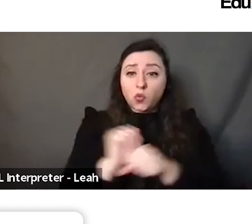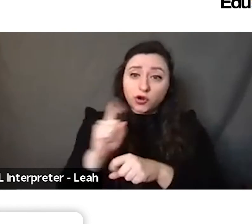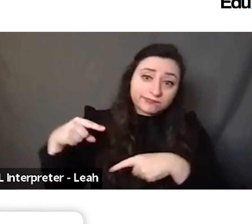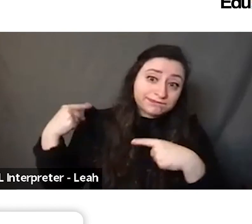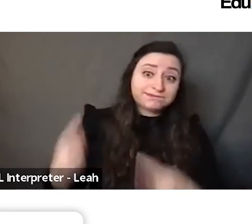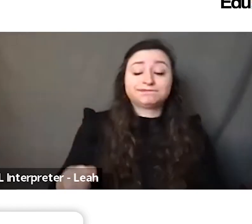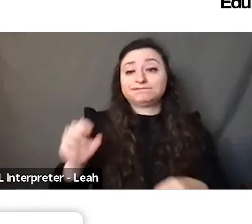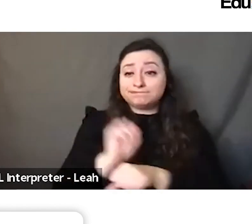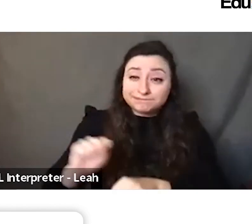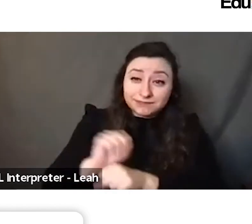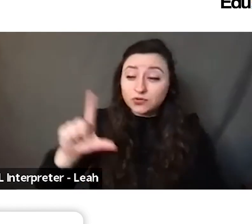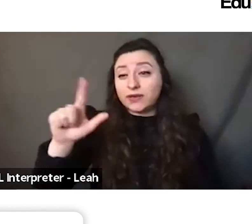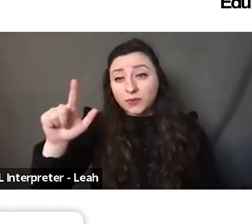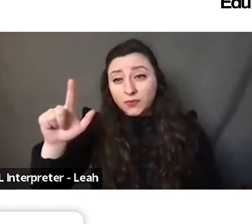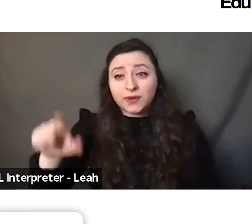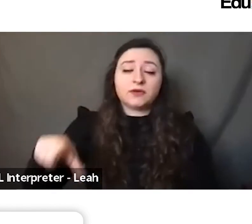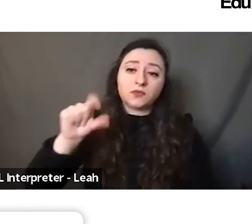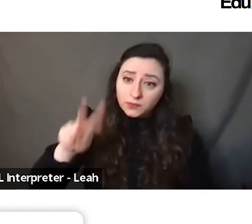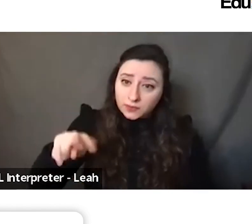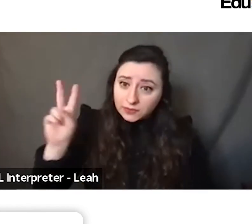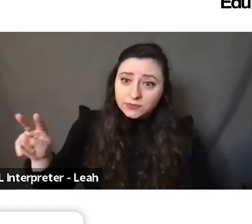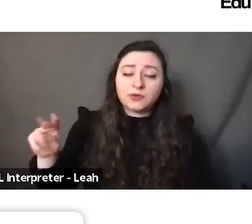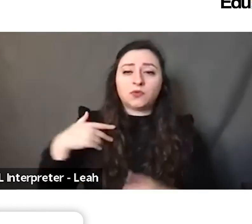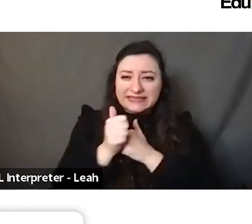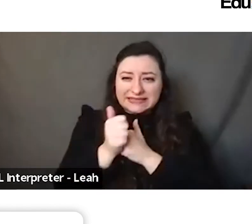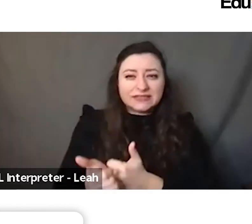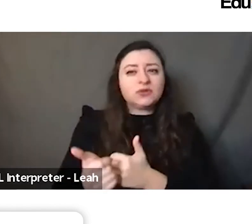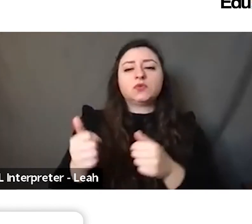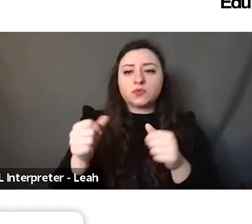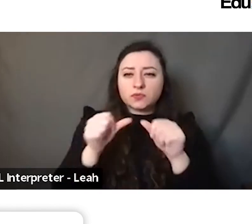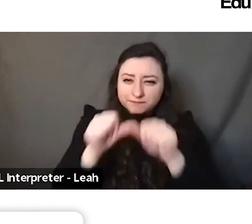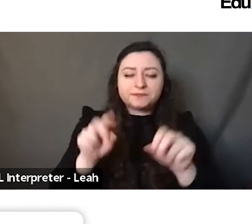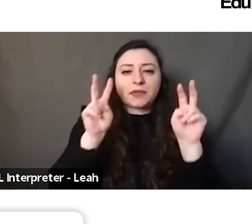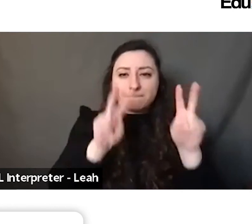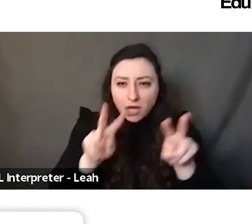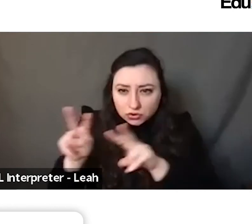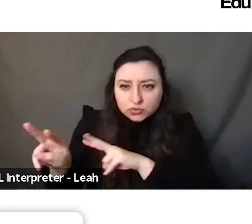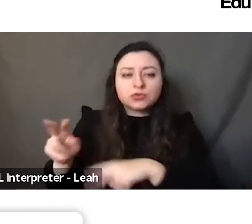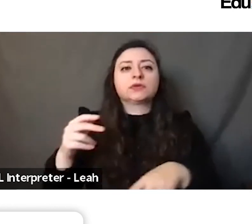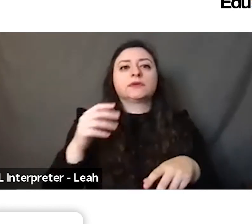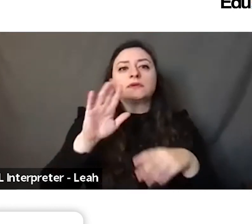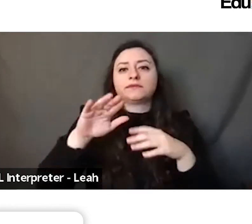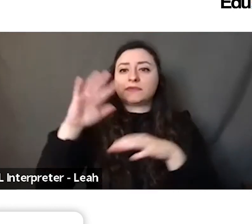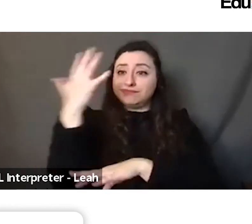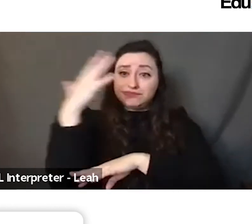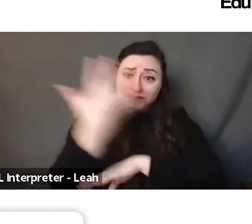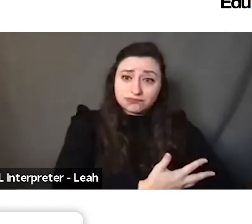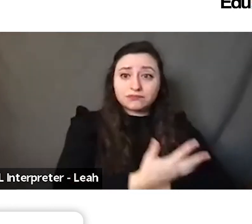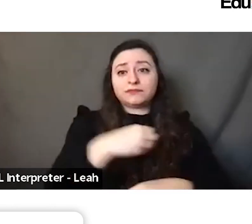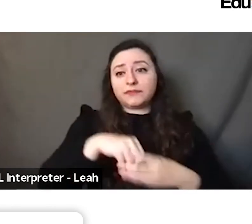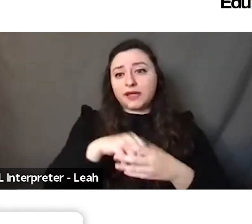in 2021, 2022, as we continue monitoring the deforestation that's occurring in the Amazon